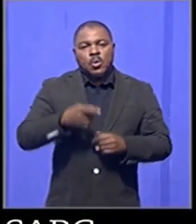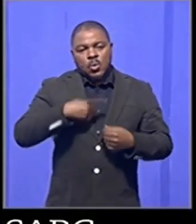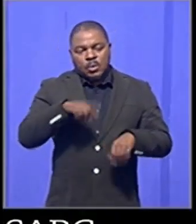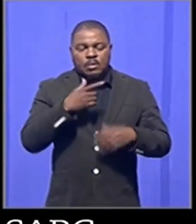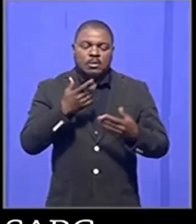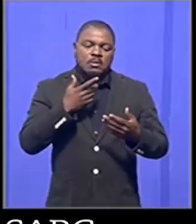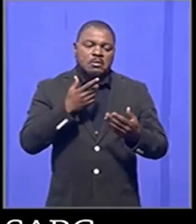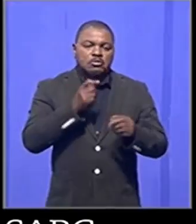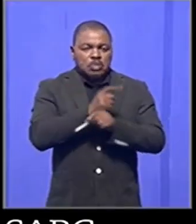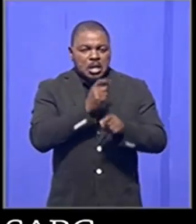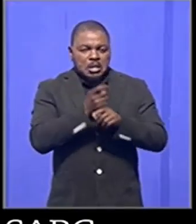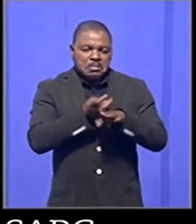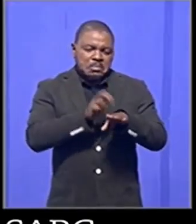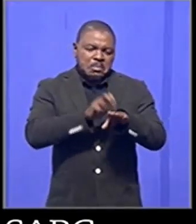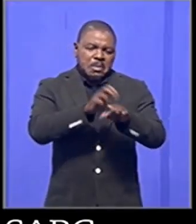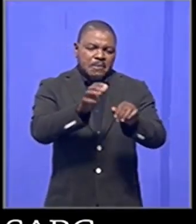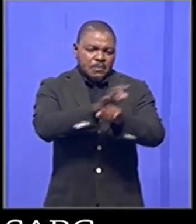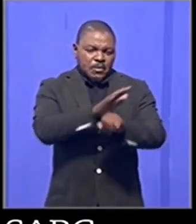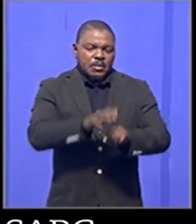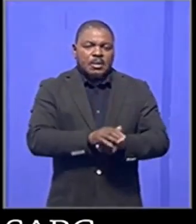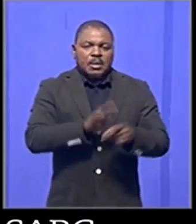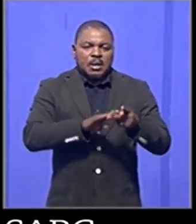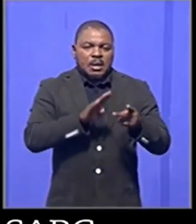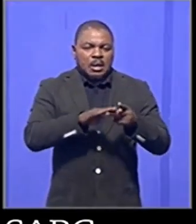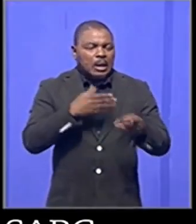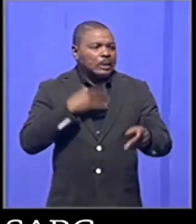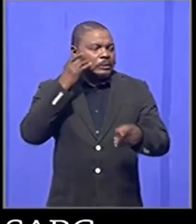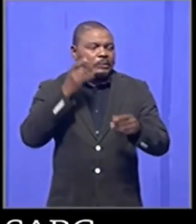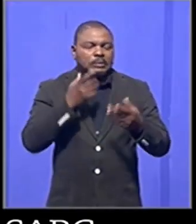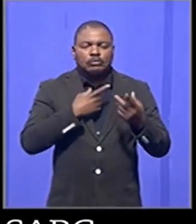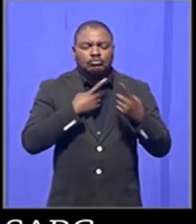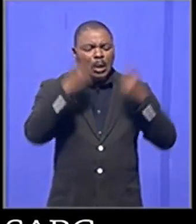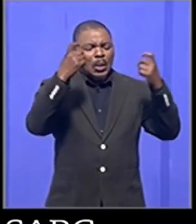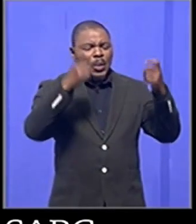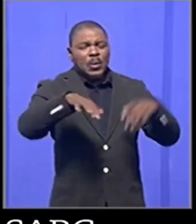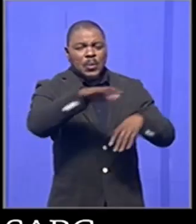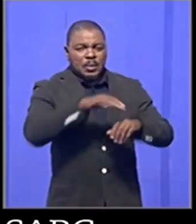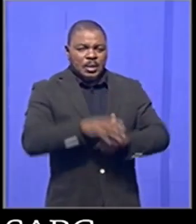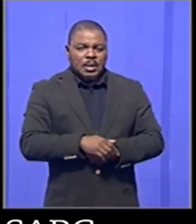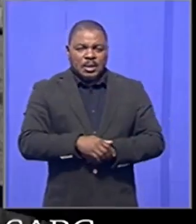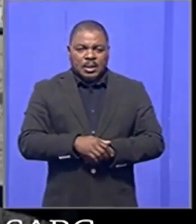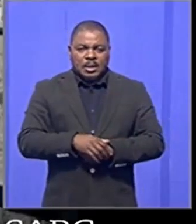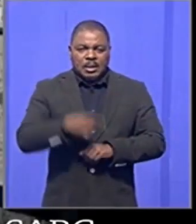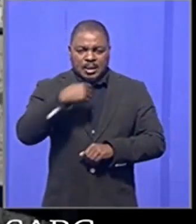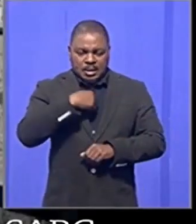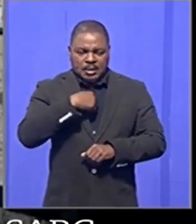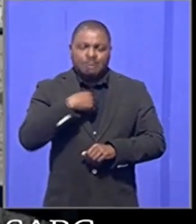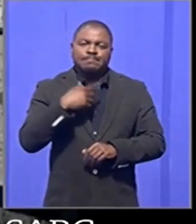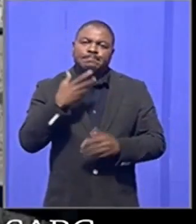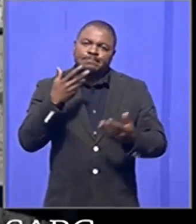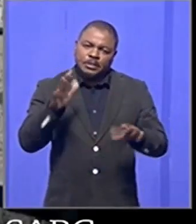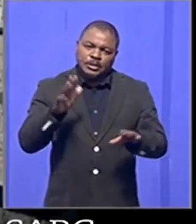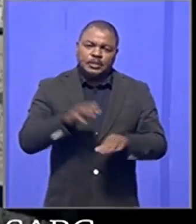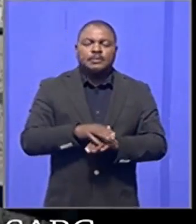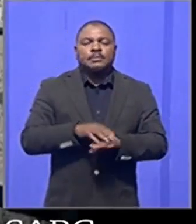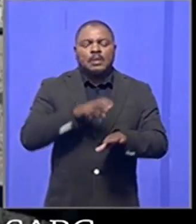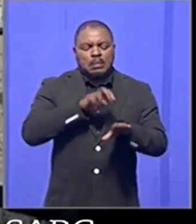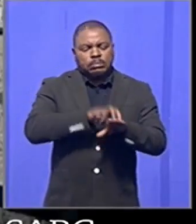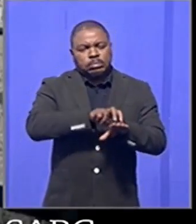falling down with the side and we all screamed. So then I came out